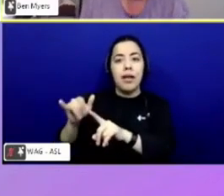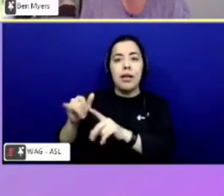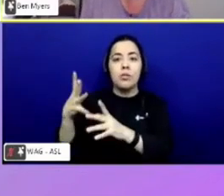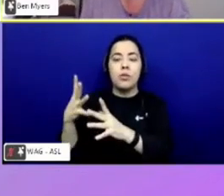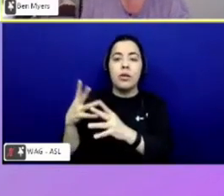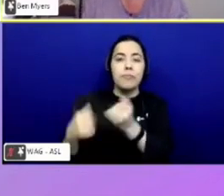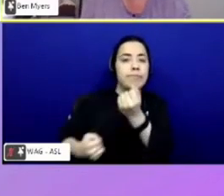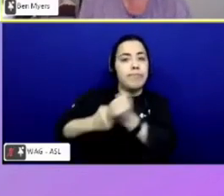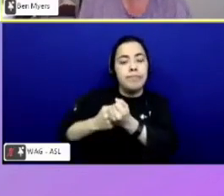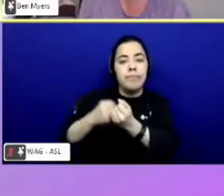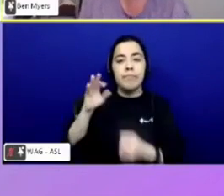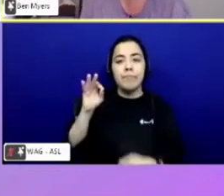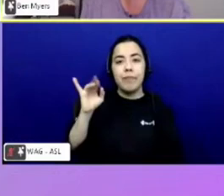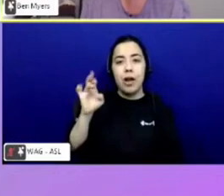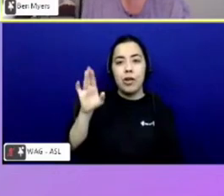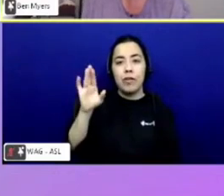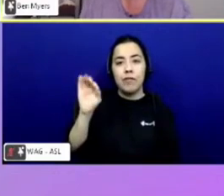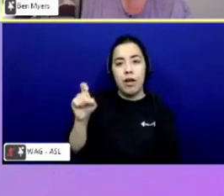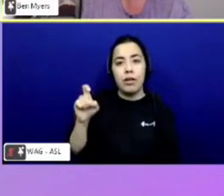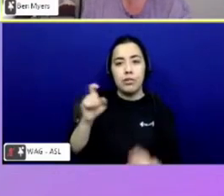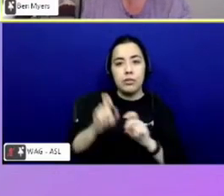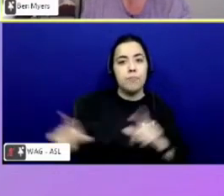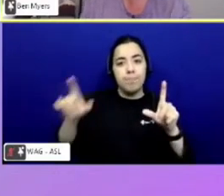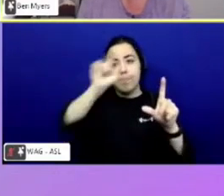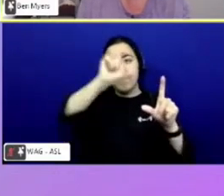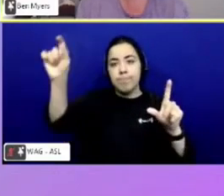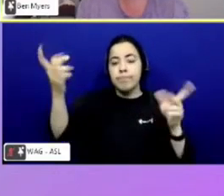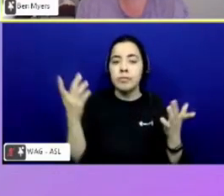This is a really long function called